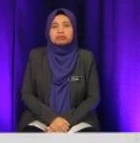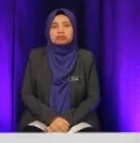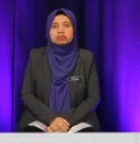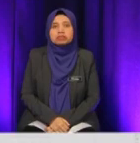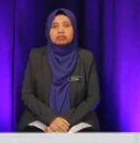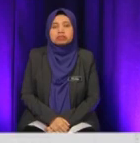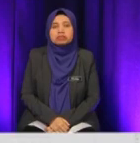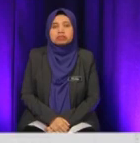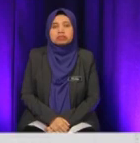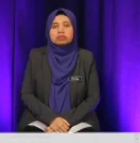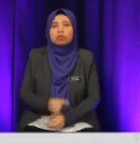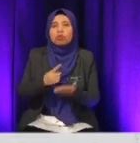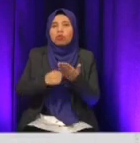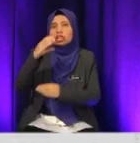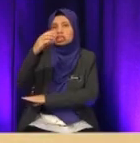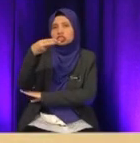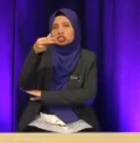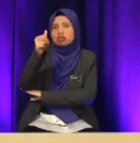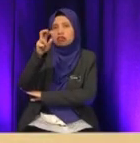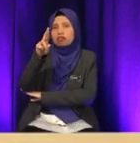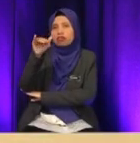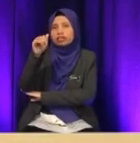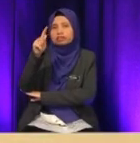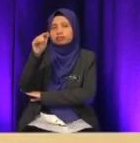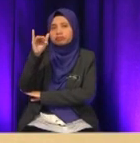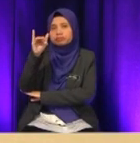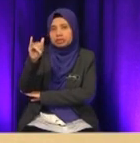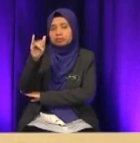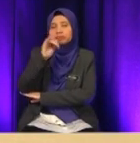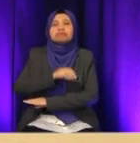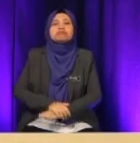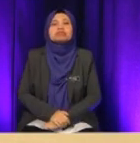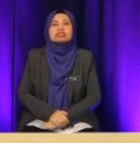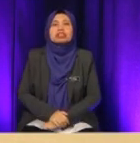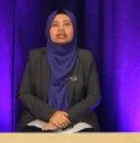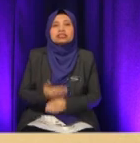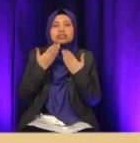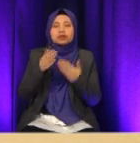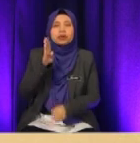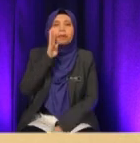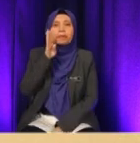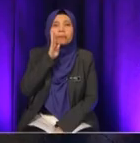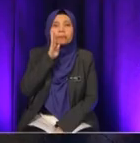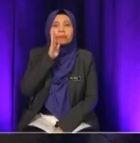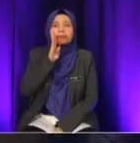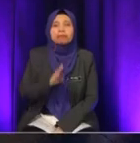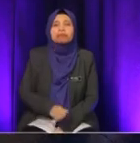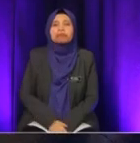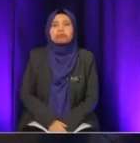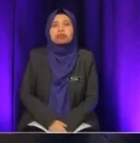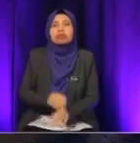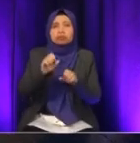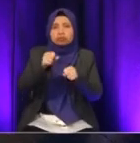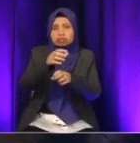So on the fifth line, we have charity. Well done. All Thank right. you, Bella. I think due to time constraint, we only can take